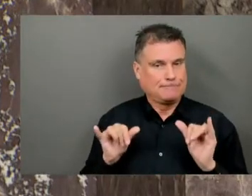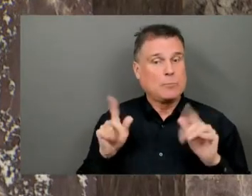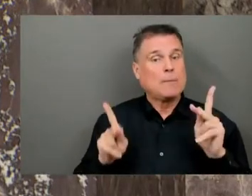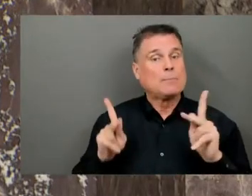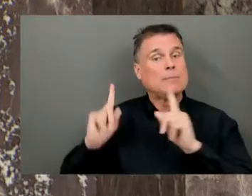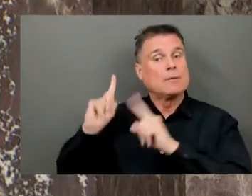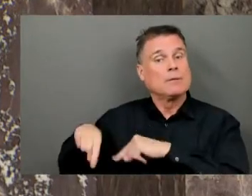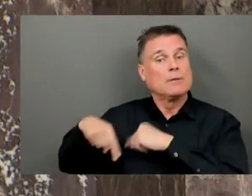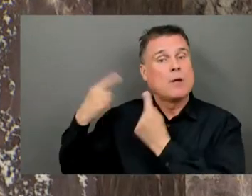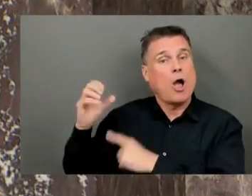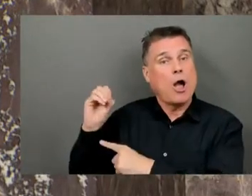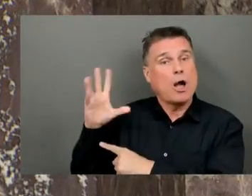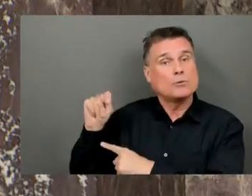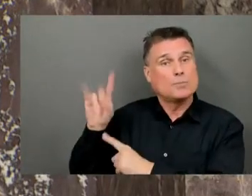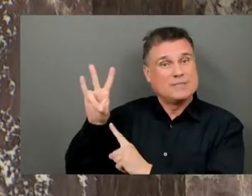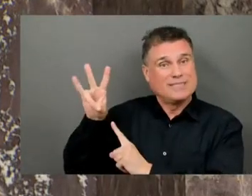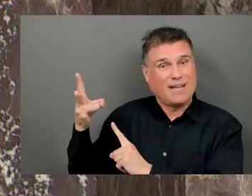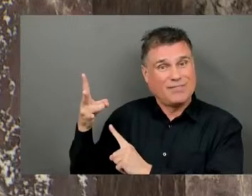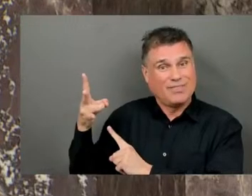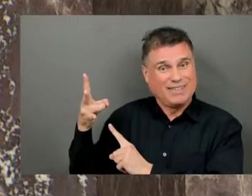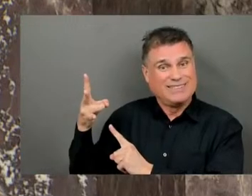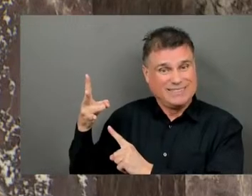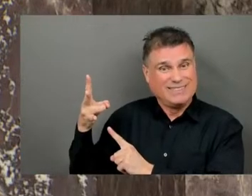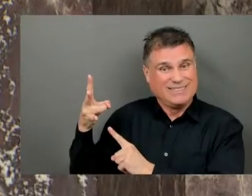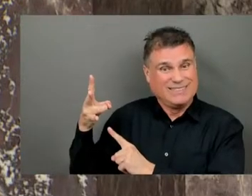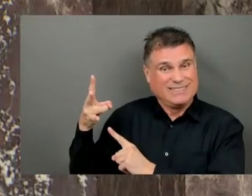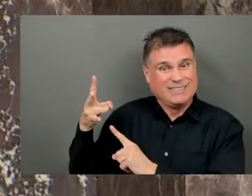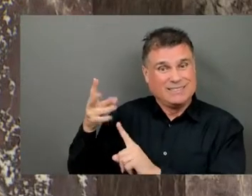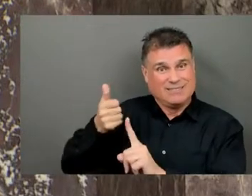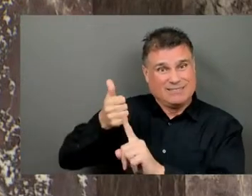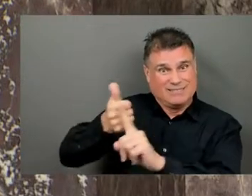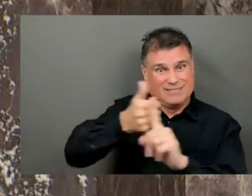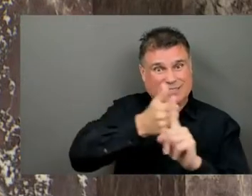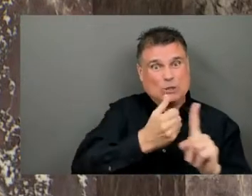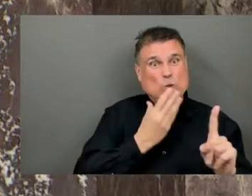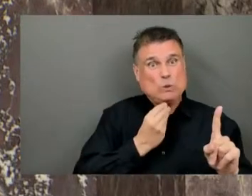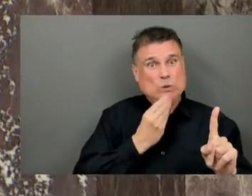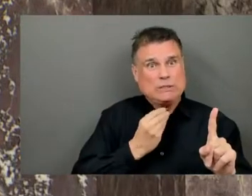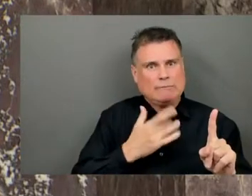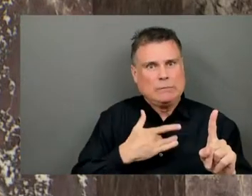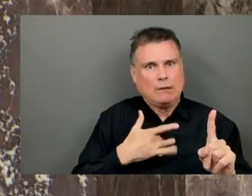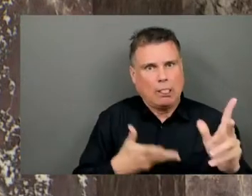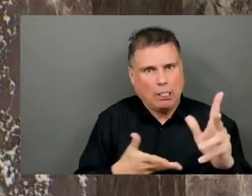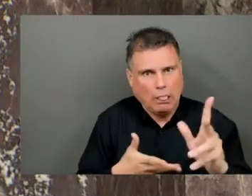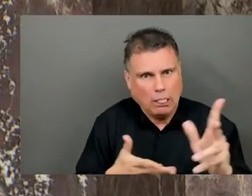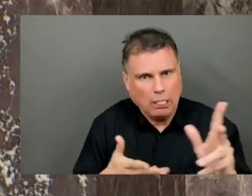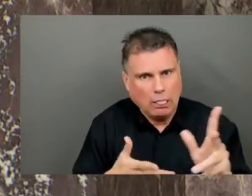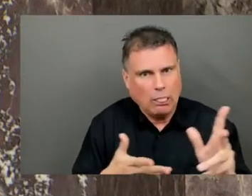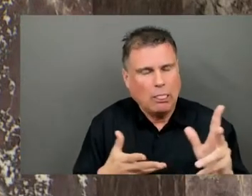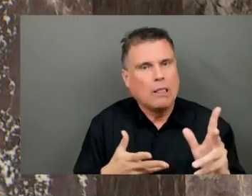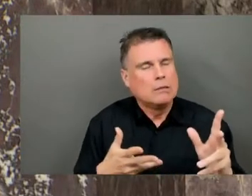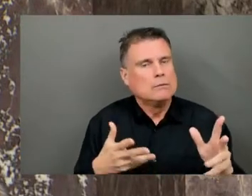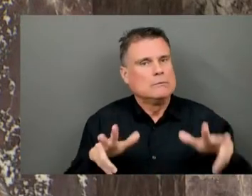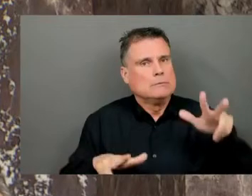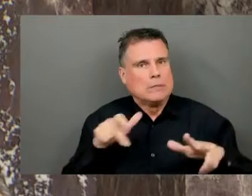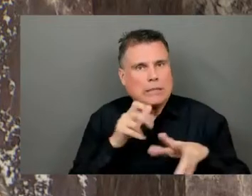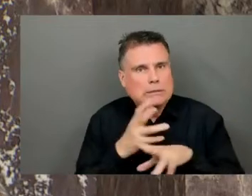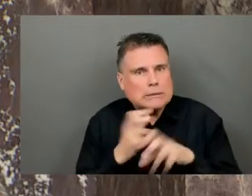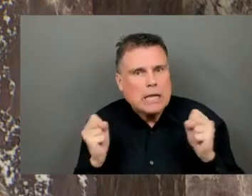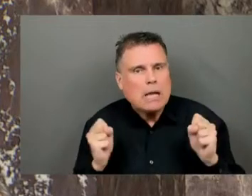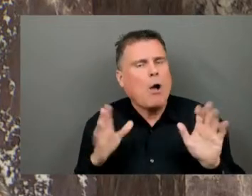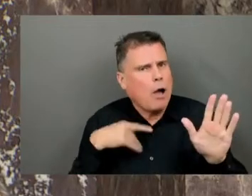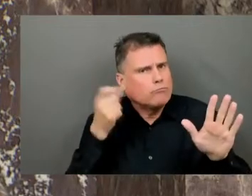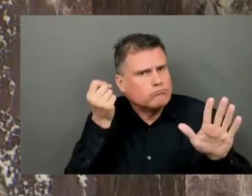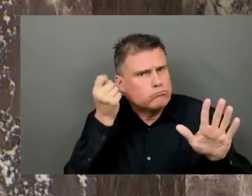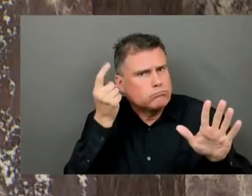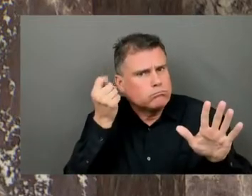hearing from members from the Jewish community. I have been meeting with members of the Jewish community from my community and sharing with them and